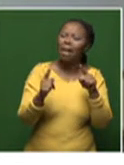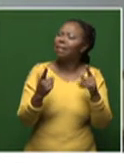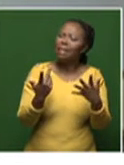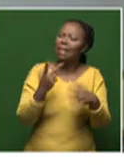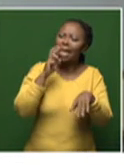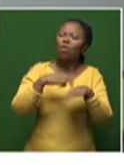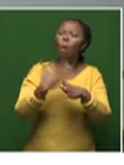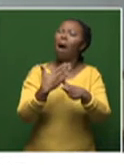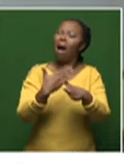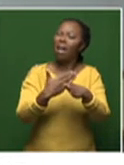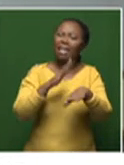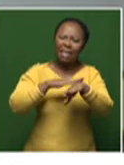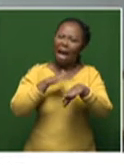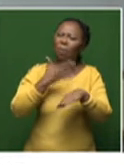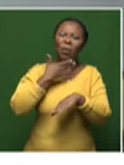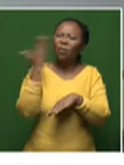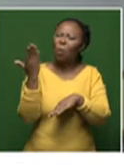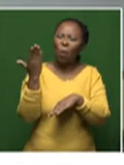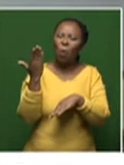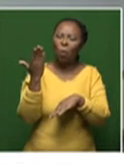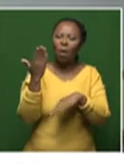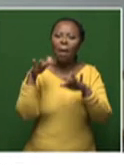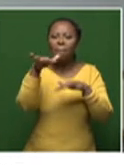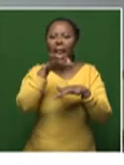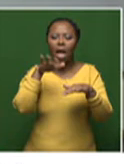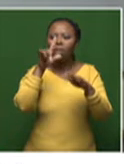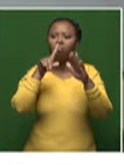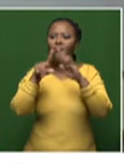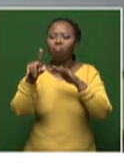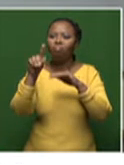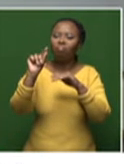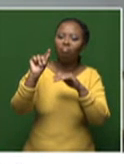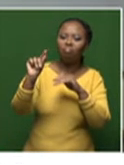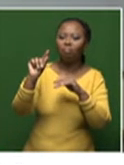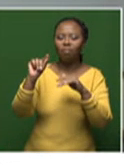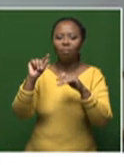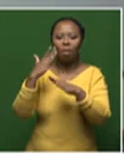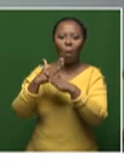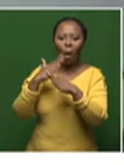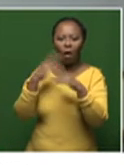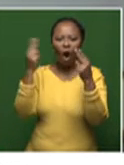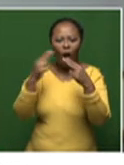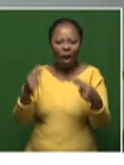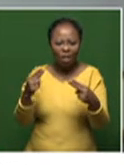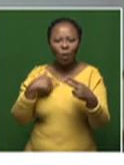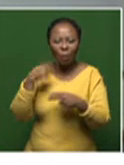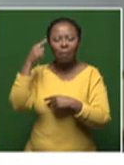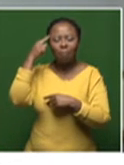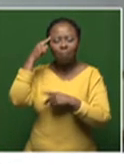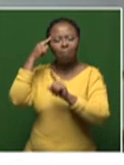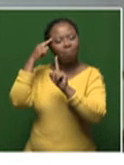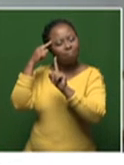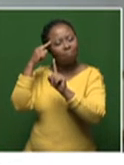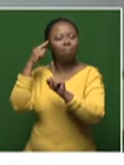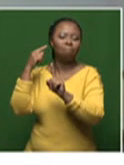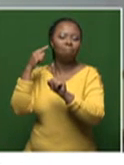time to get to these places where you can see the work. And I was thinking of a way to